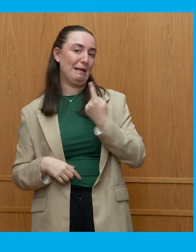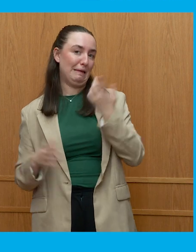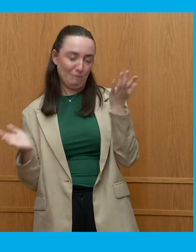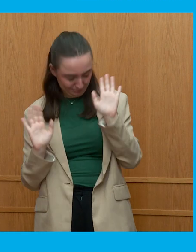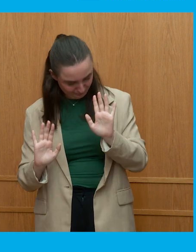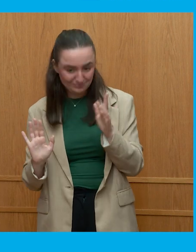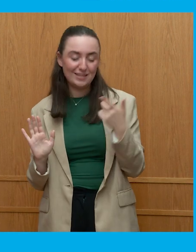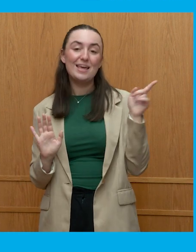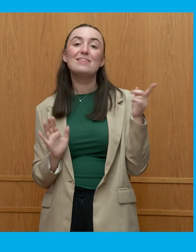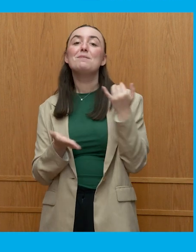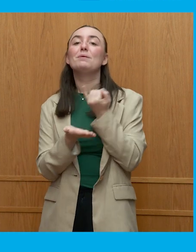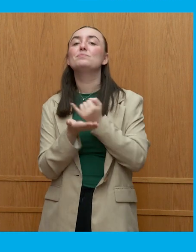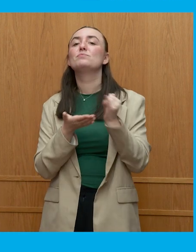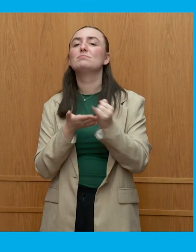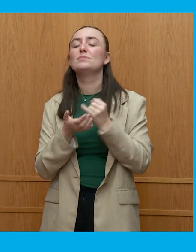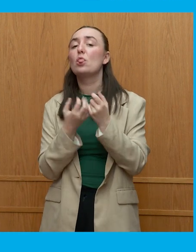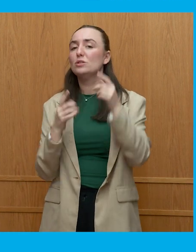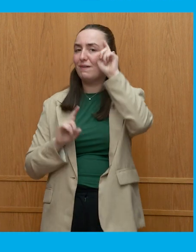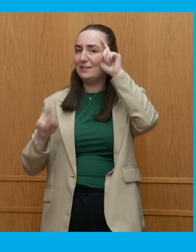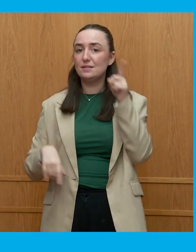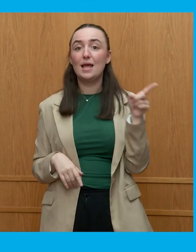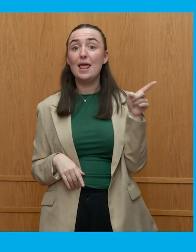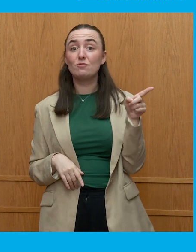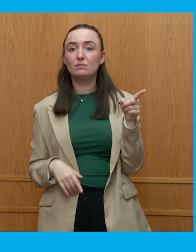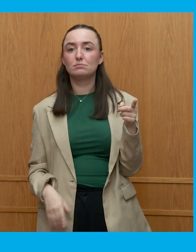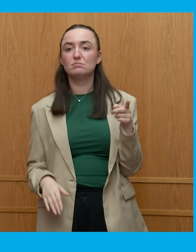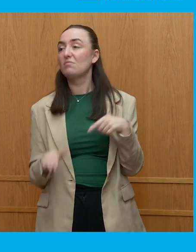it, and he left, you know. So